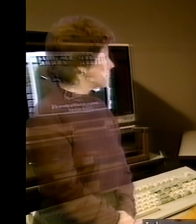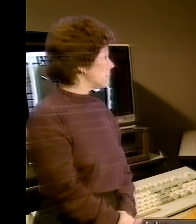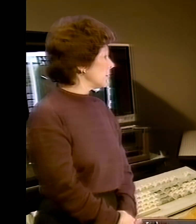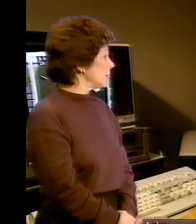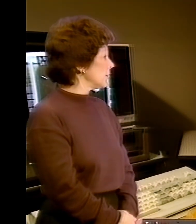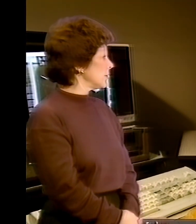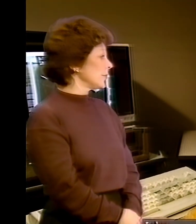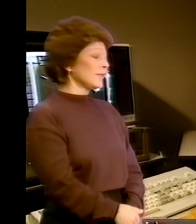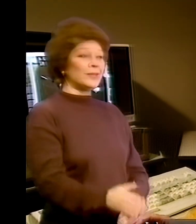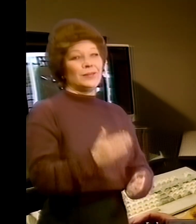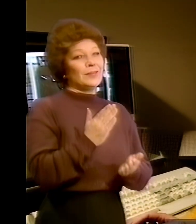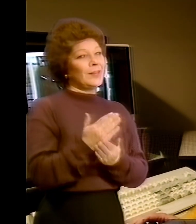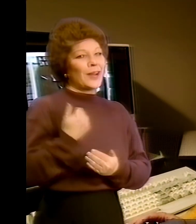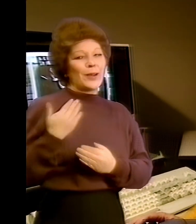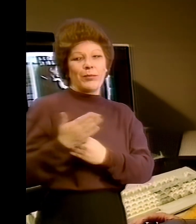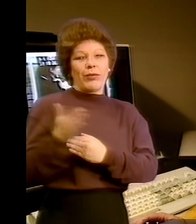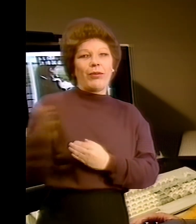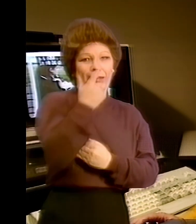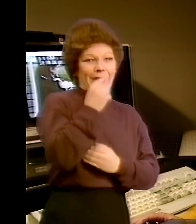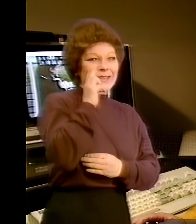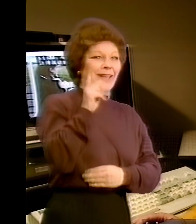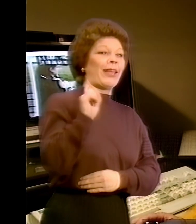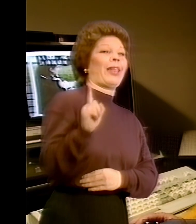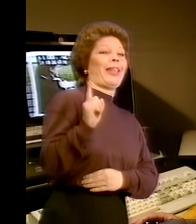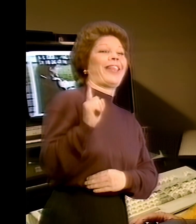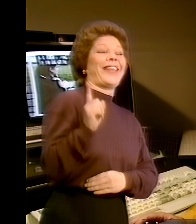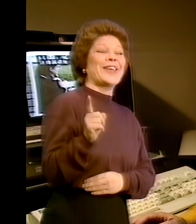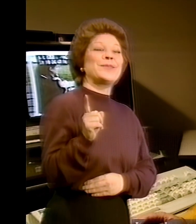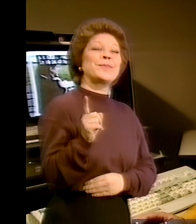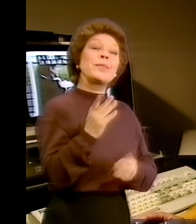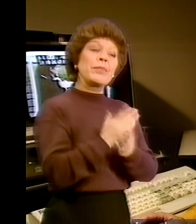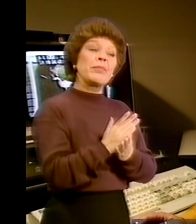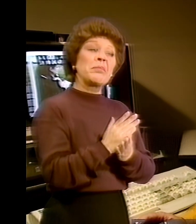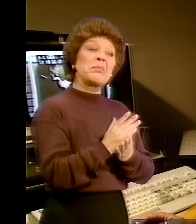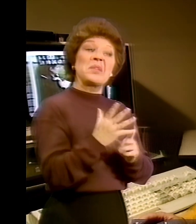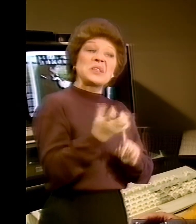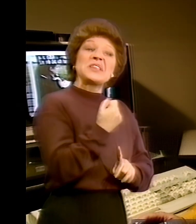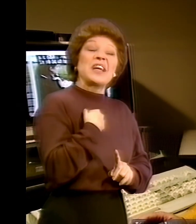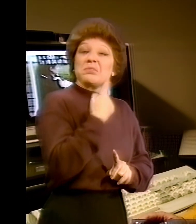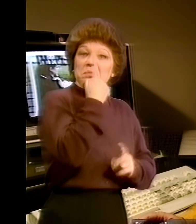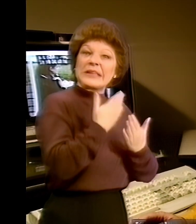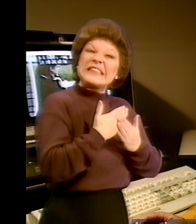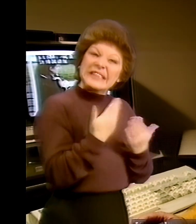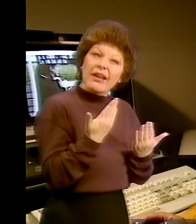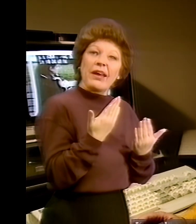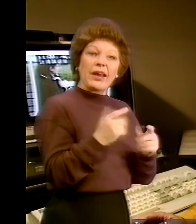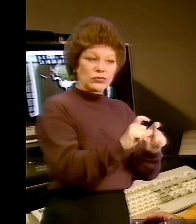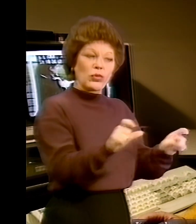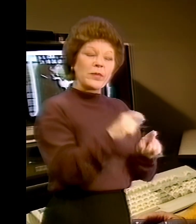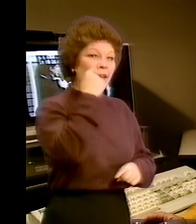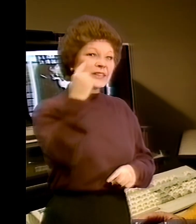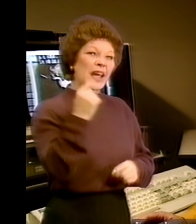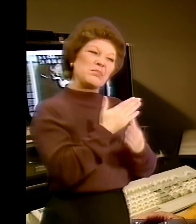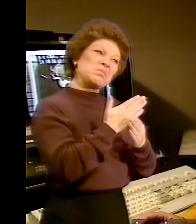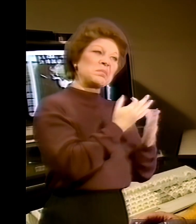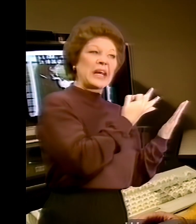I keep the door open so I can see people going past. It takes me about a day to subtitle a See Here programme, between eight